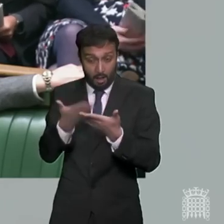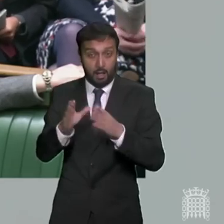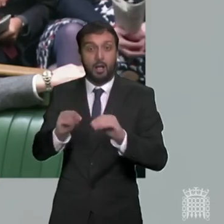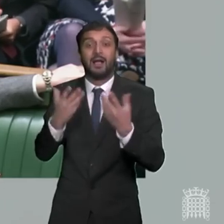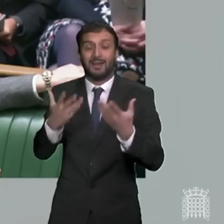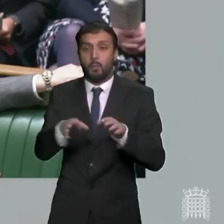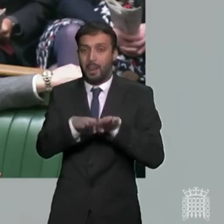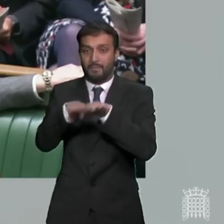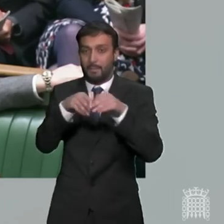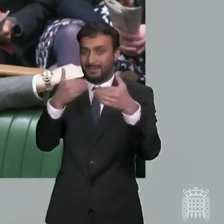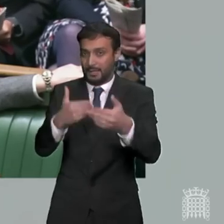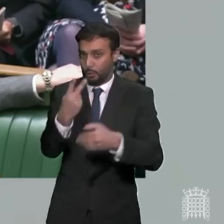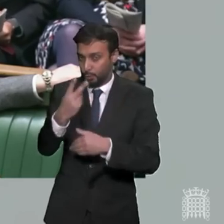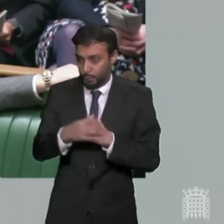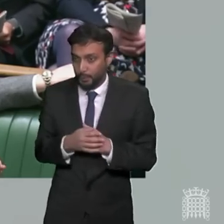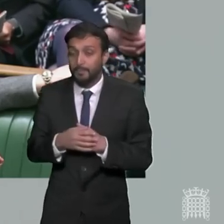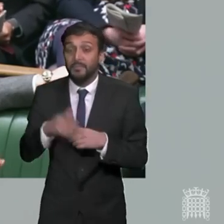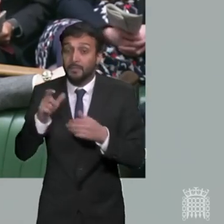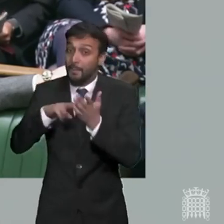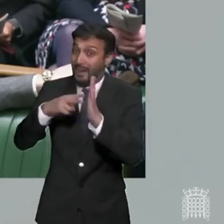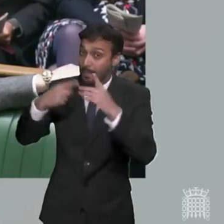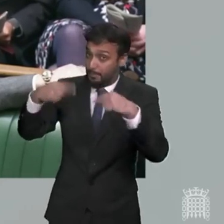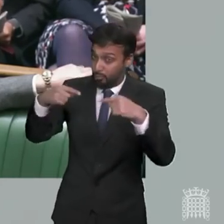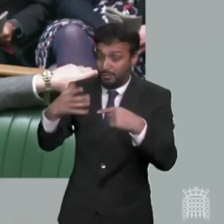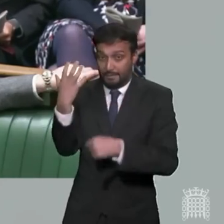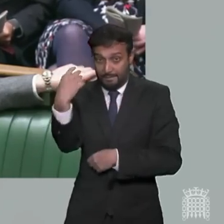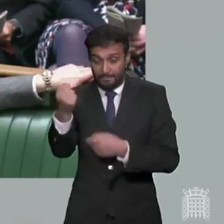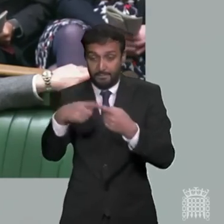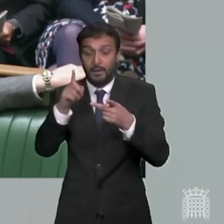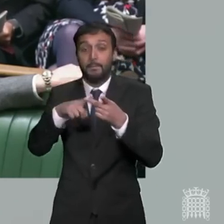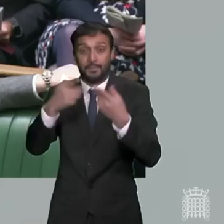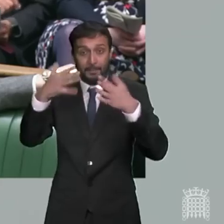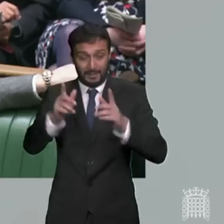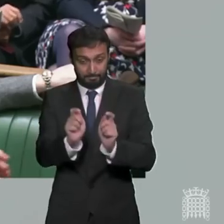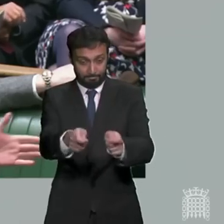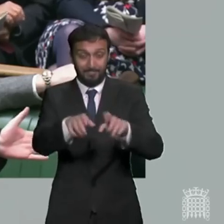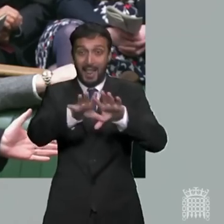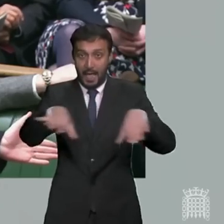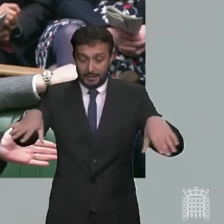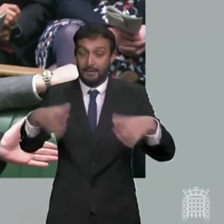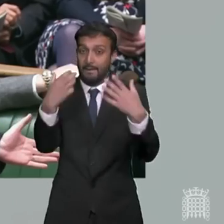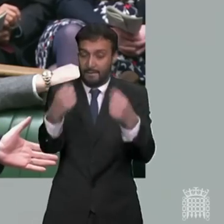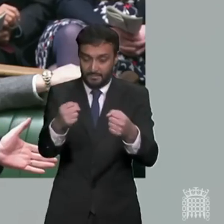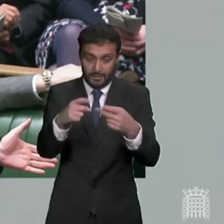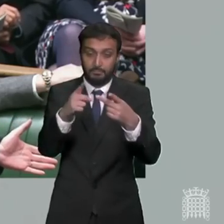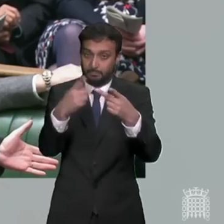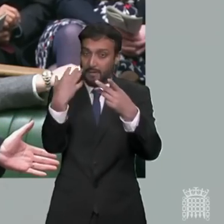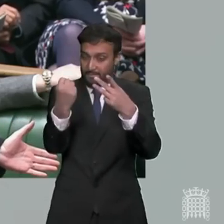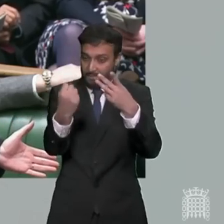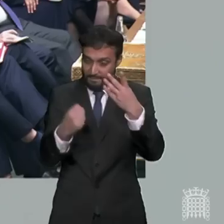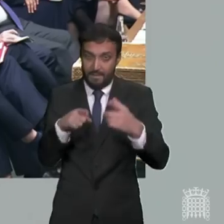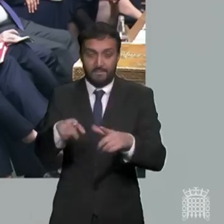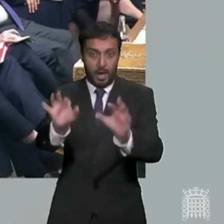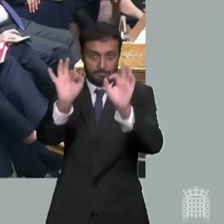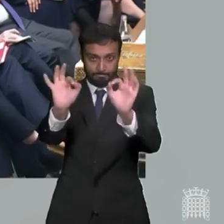two. It has planning permission, it has land allocation, it has everything that's going to offer the north of